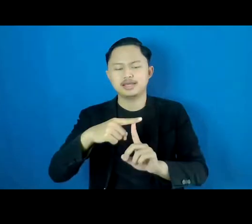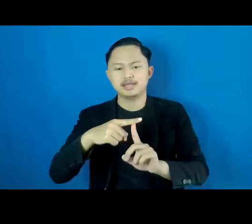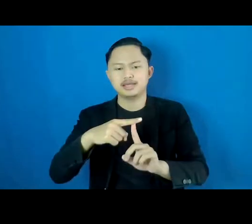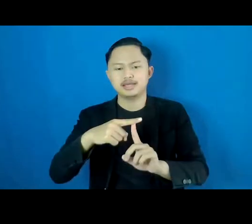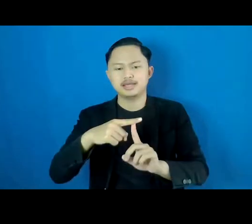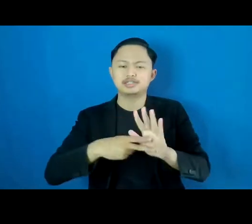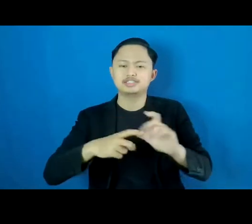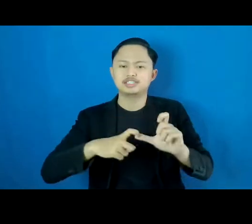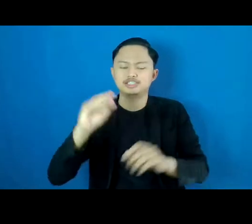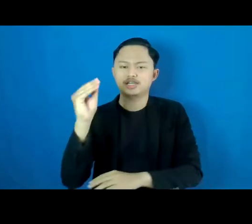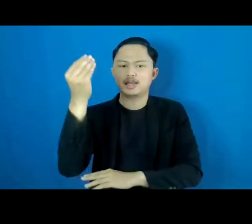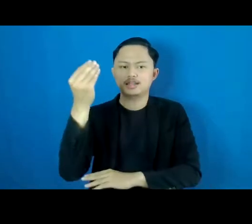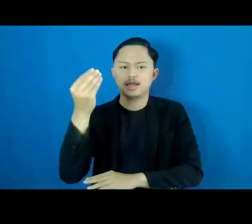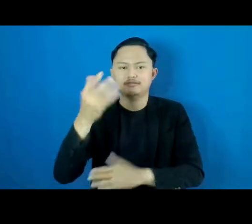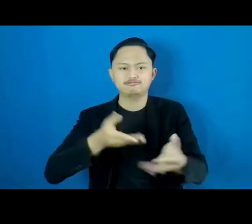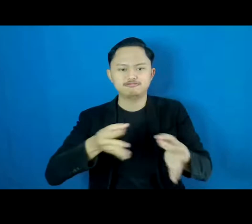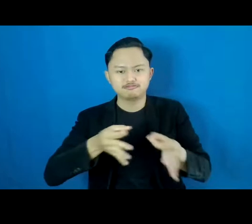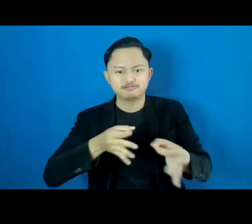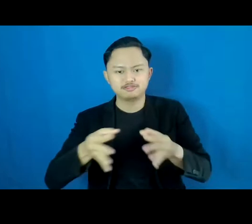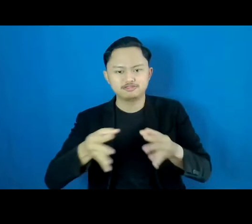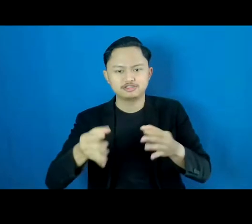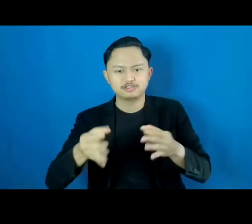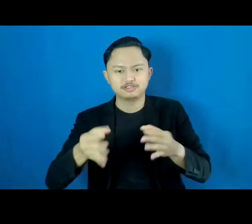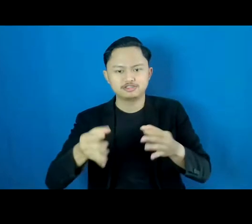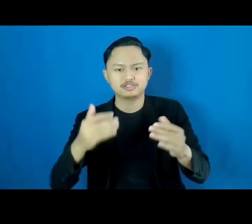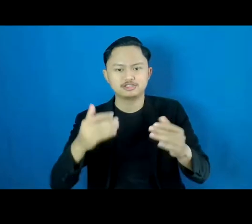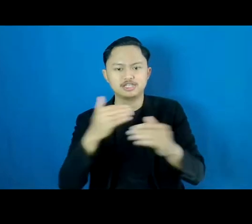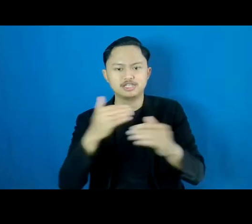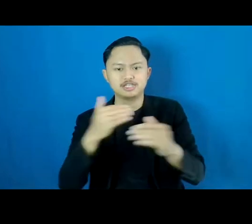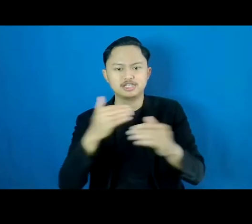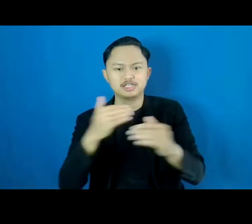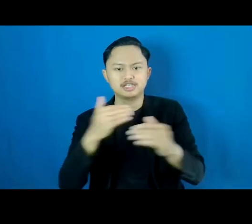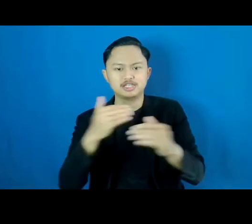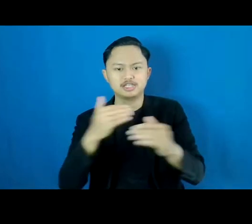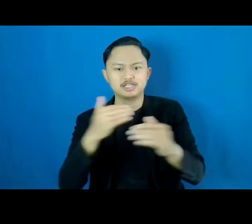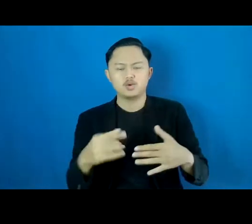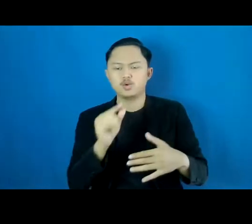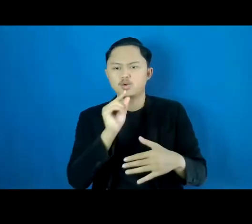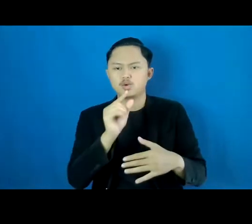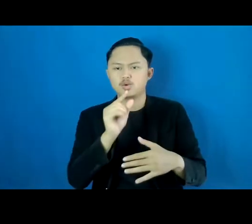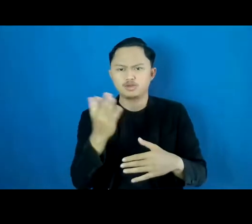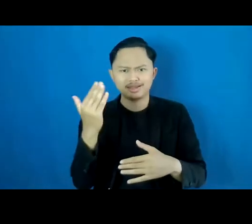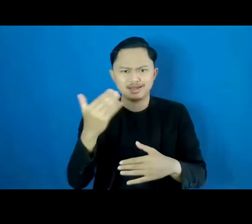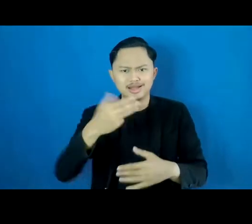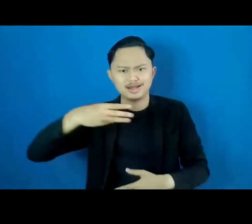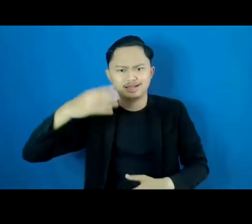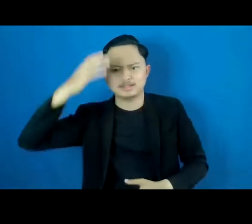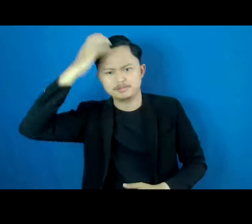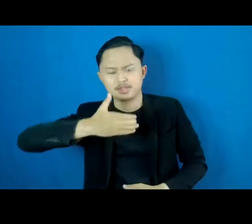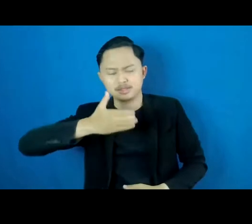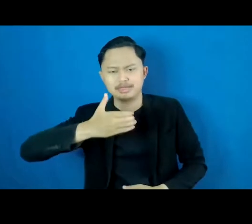transport. And congratulations to TransJakarta for introducing 30 electric buses in the month of March